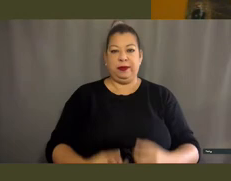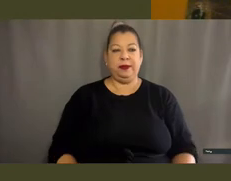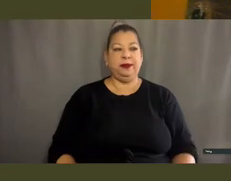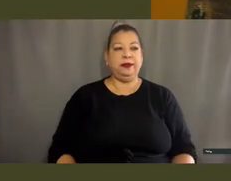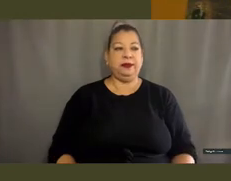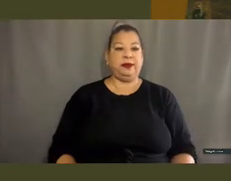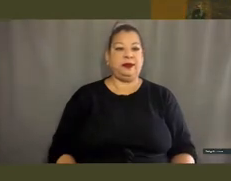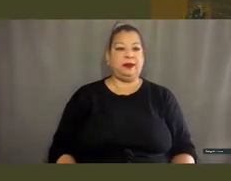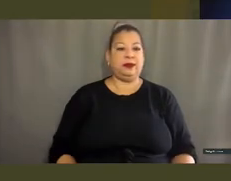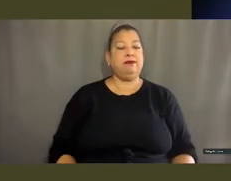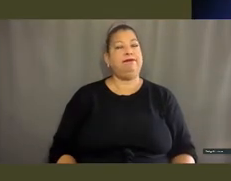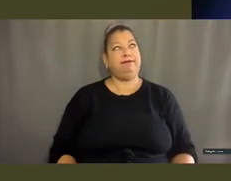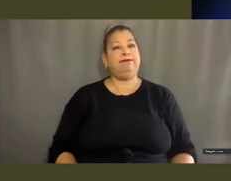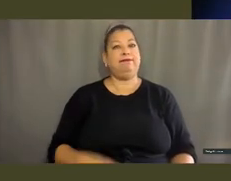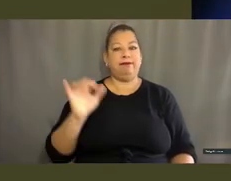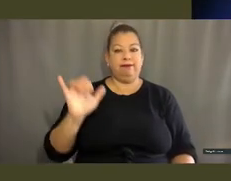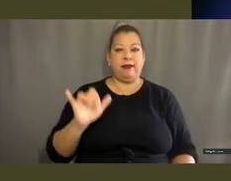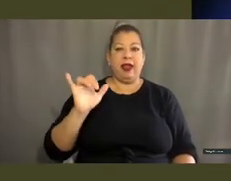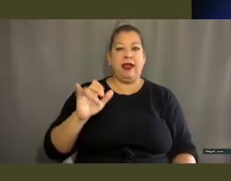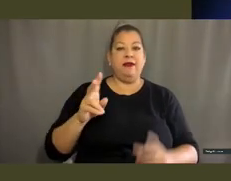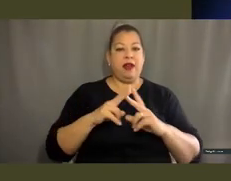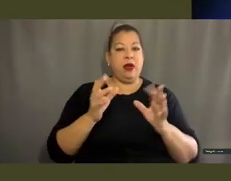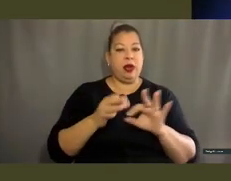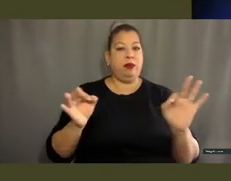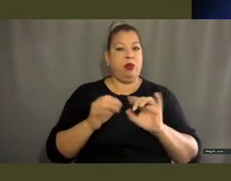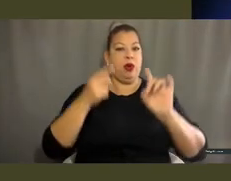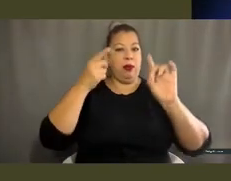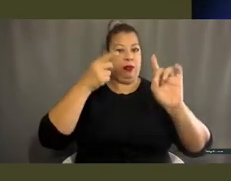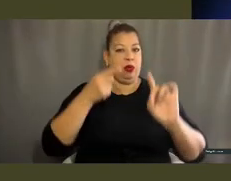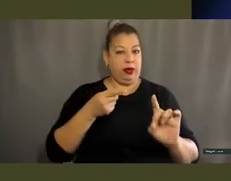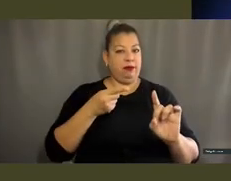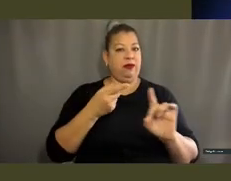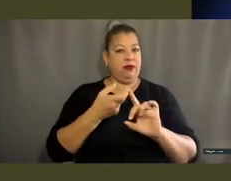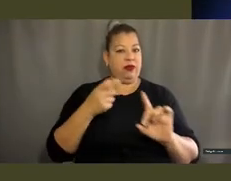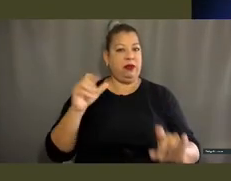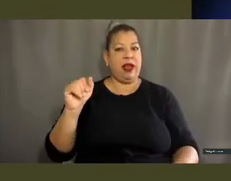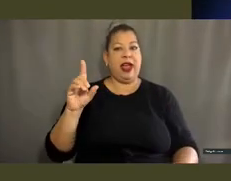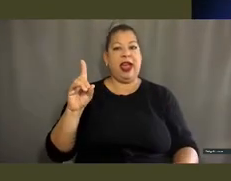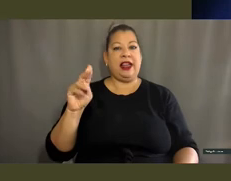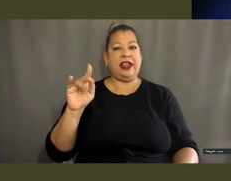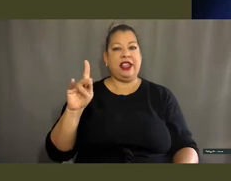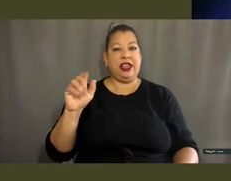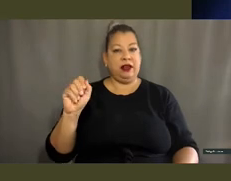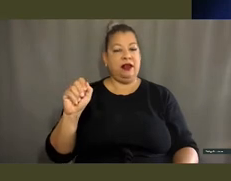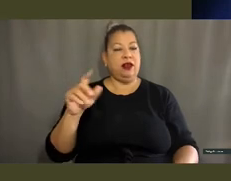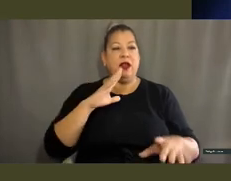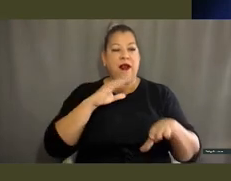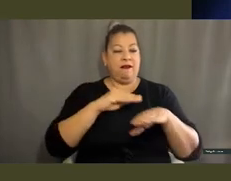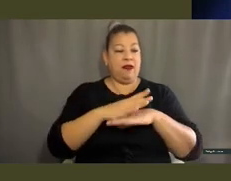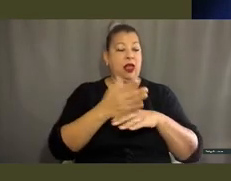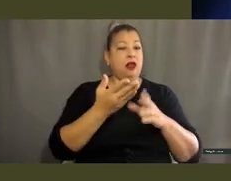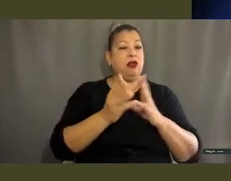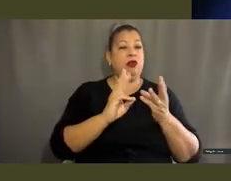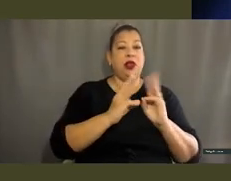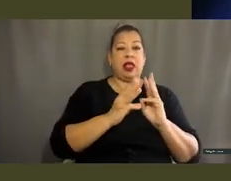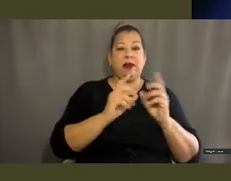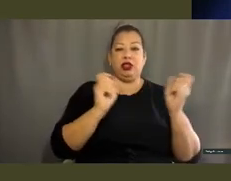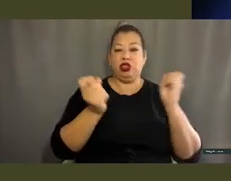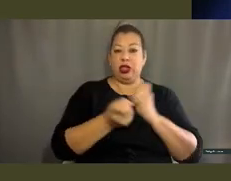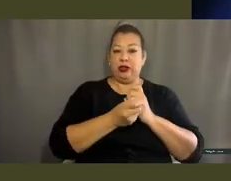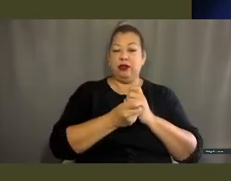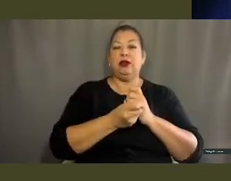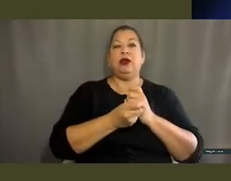Yeah, I think that was a very important point that Adenike made. And it's affected by climate change in many different ways, right?